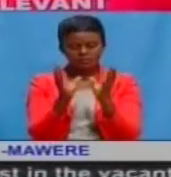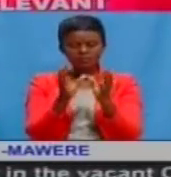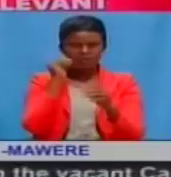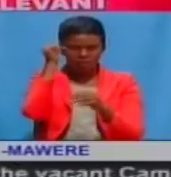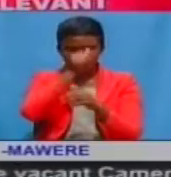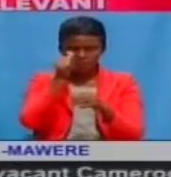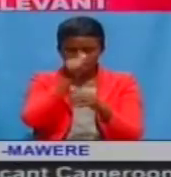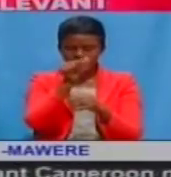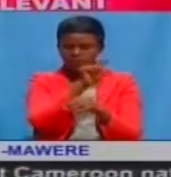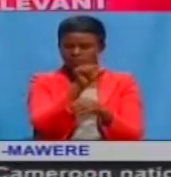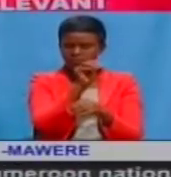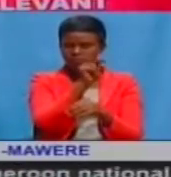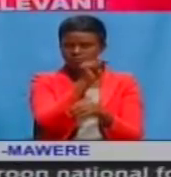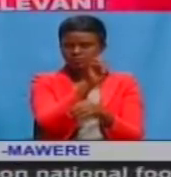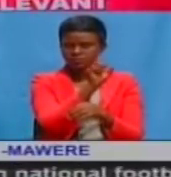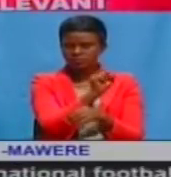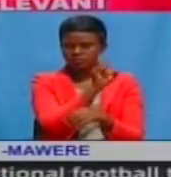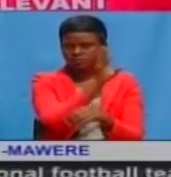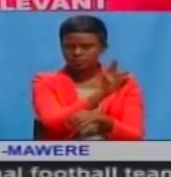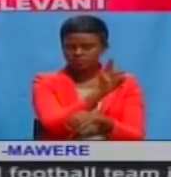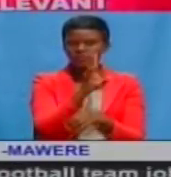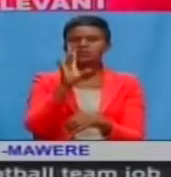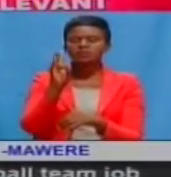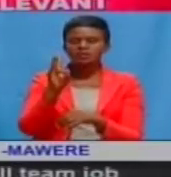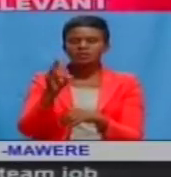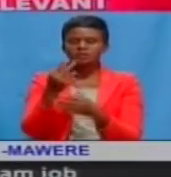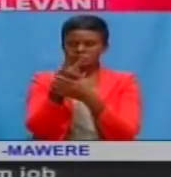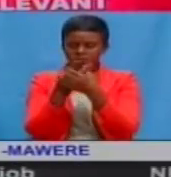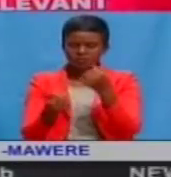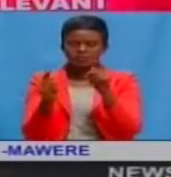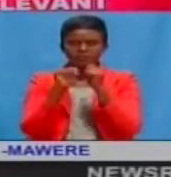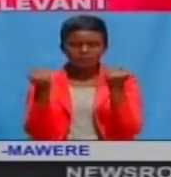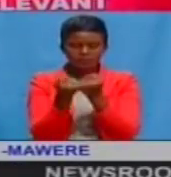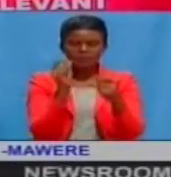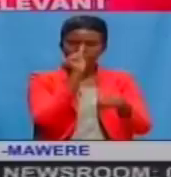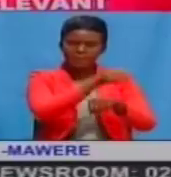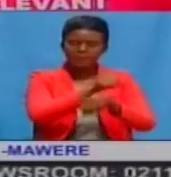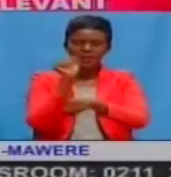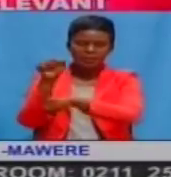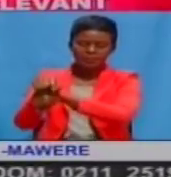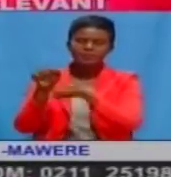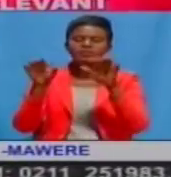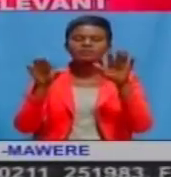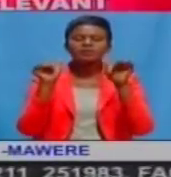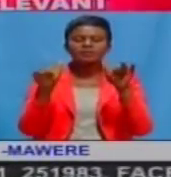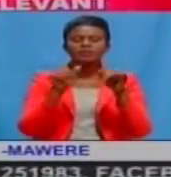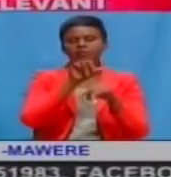on 6 and 7 tournaments. Both teams qualified after beating Zimbabwe under 20 and 17